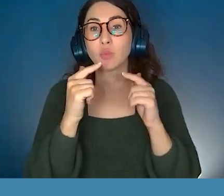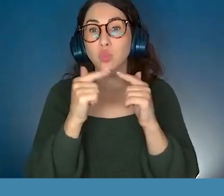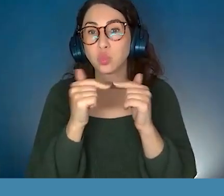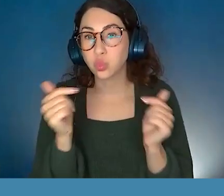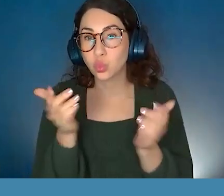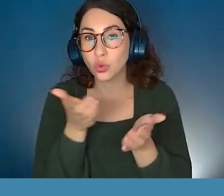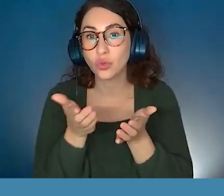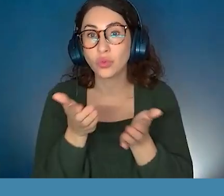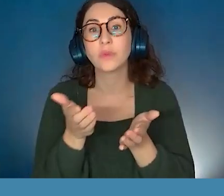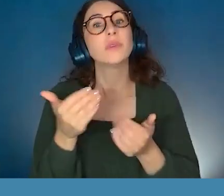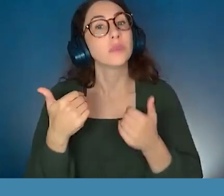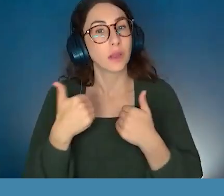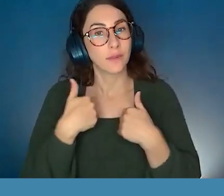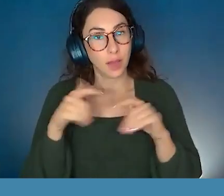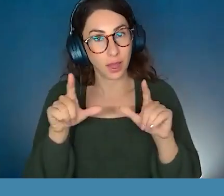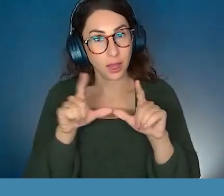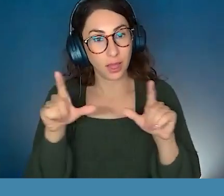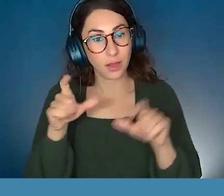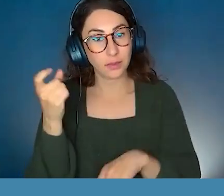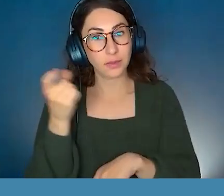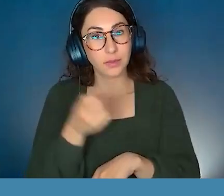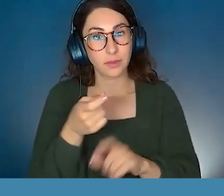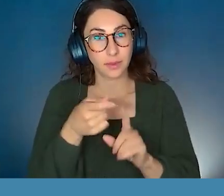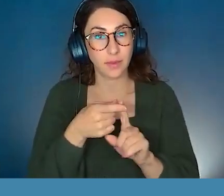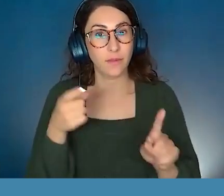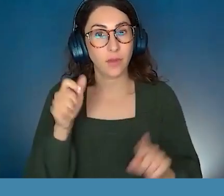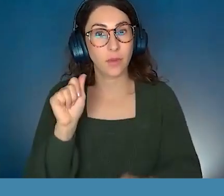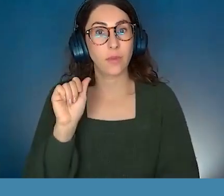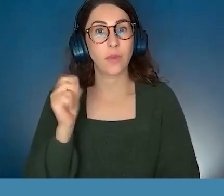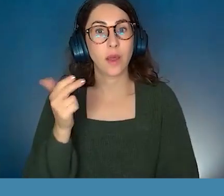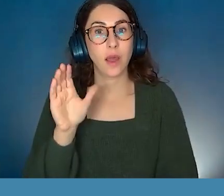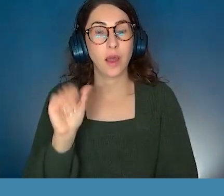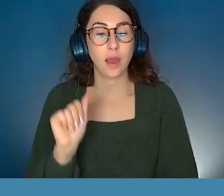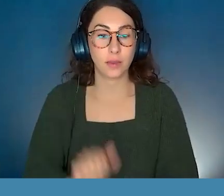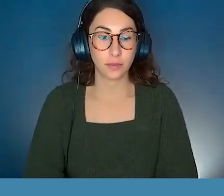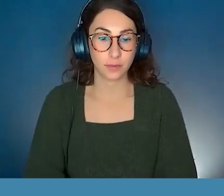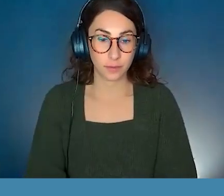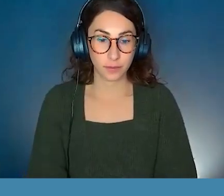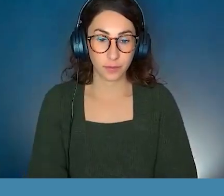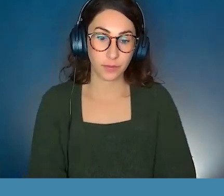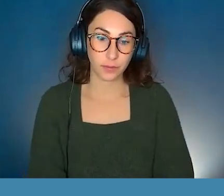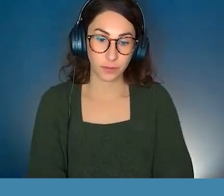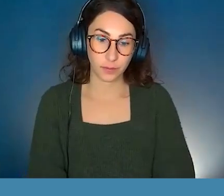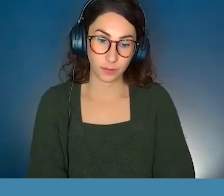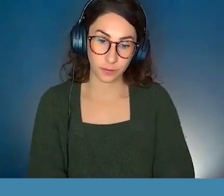also licensed by AHCA, the Agency for Healthcare Administration.